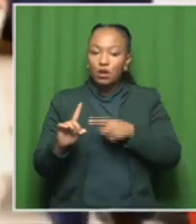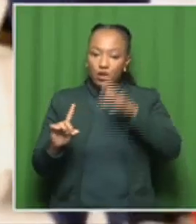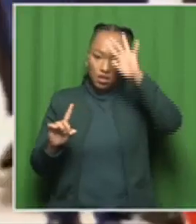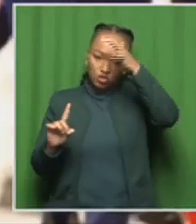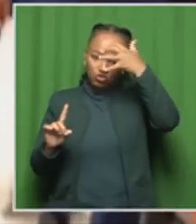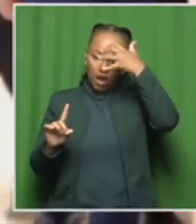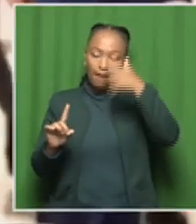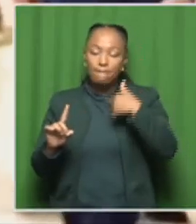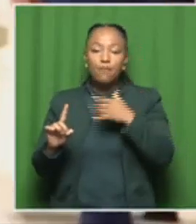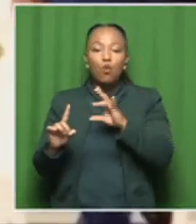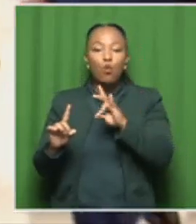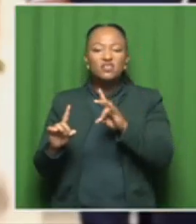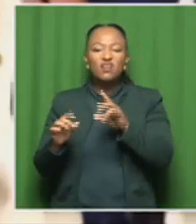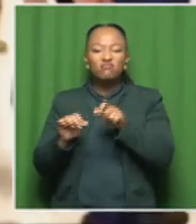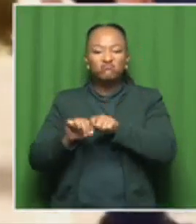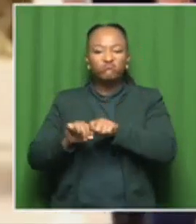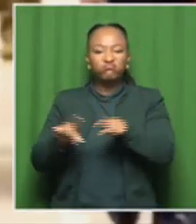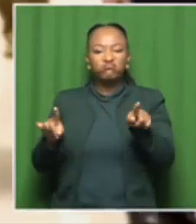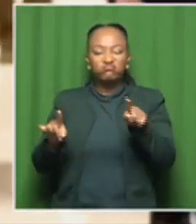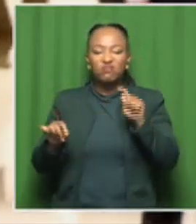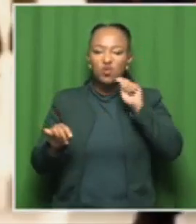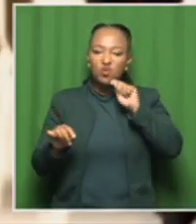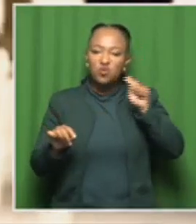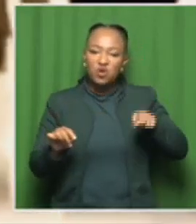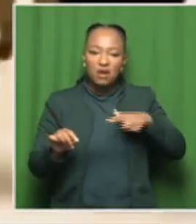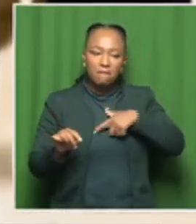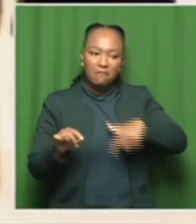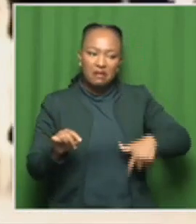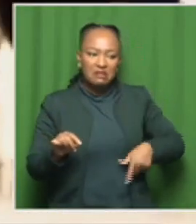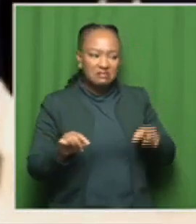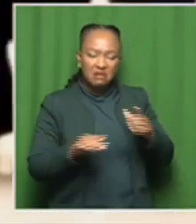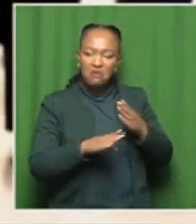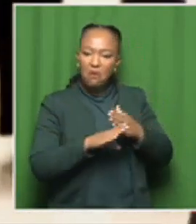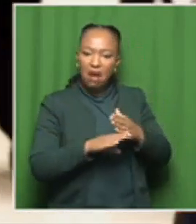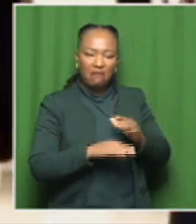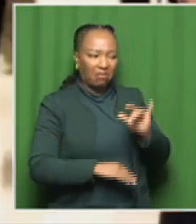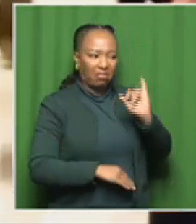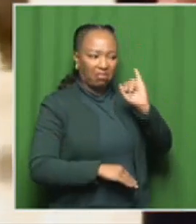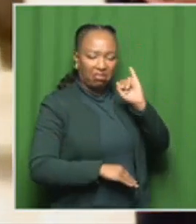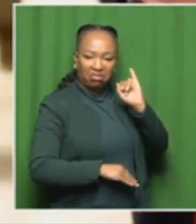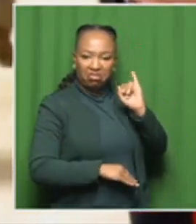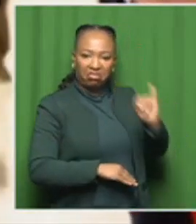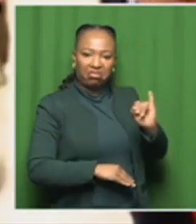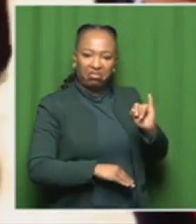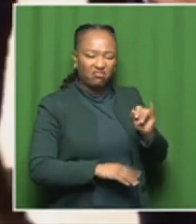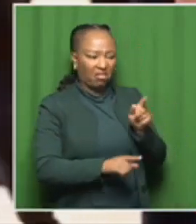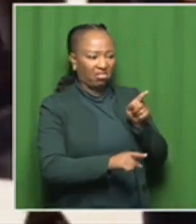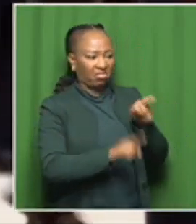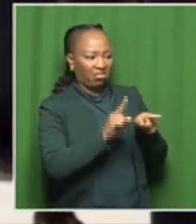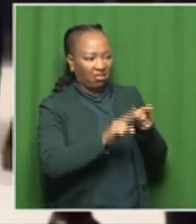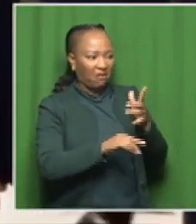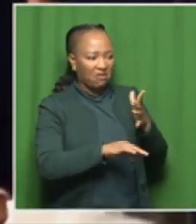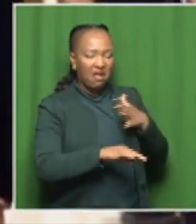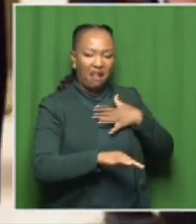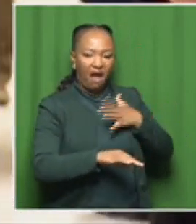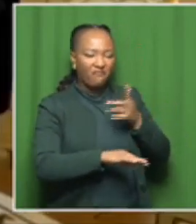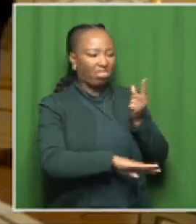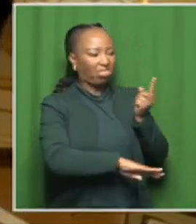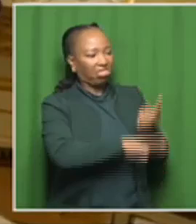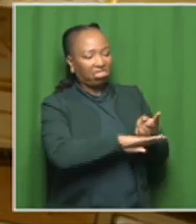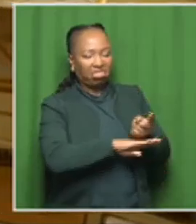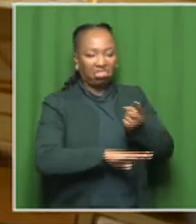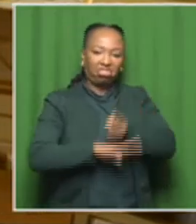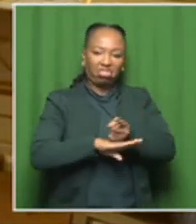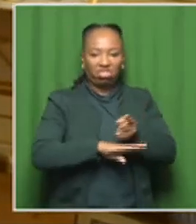that Ukraine's president had done a terrible job, and he accused him of being a dictator over his decision not to hold